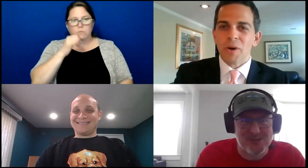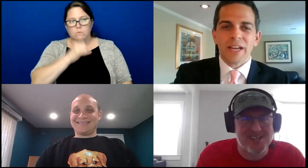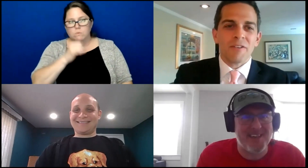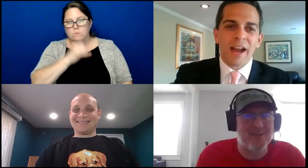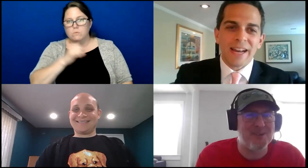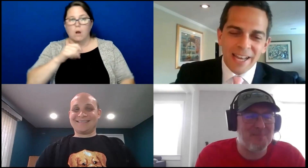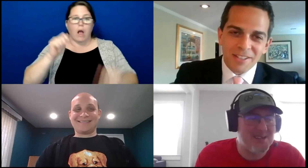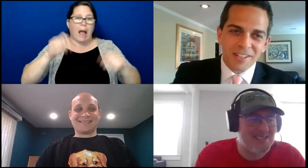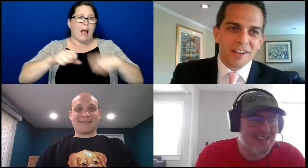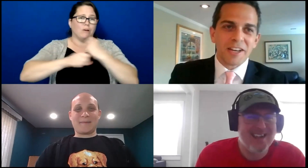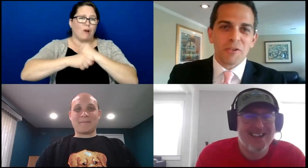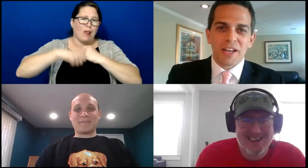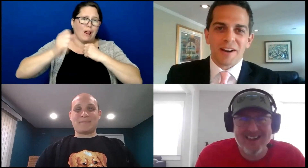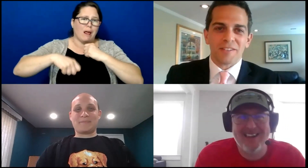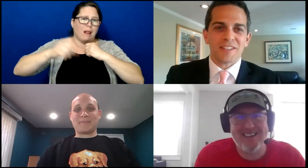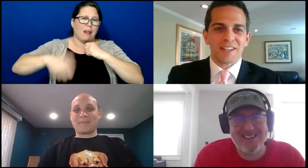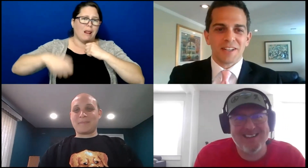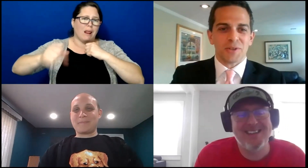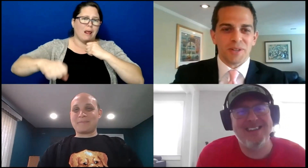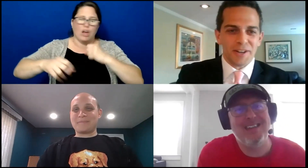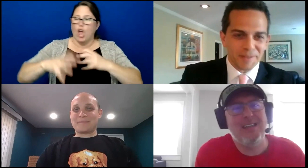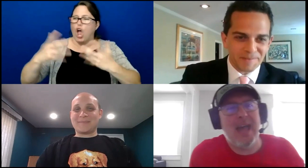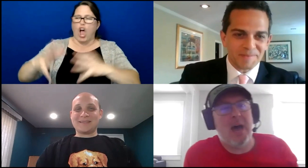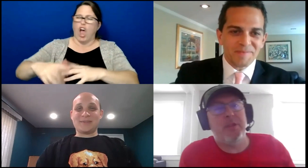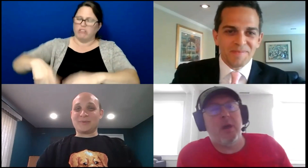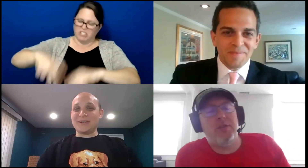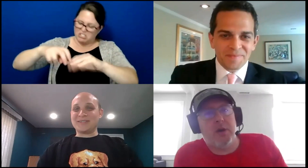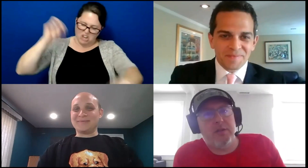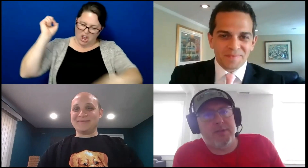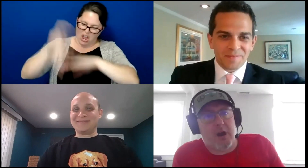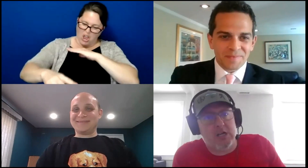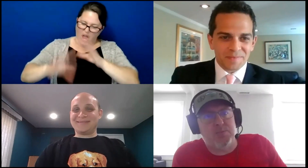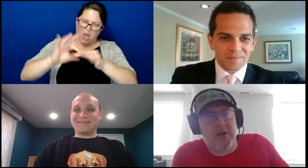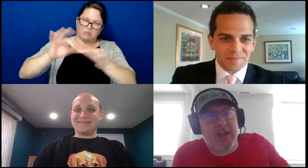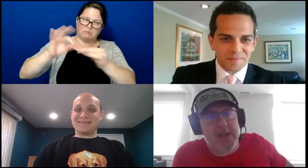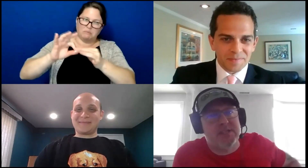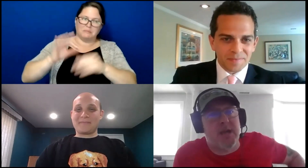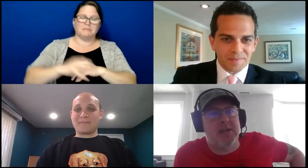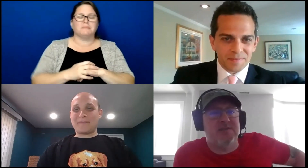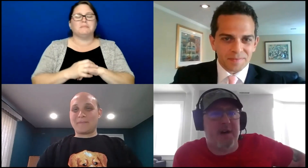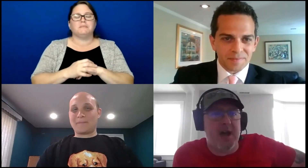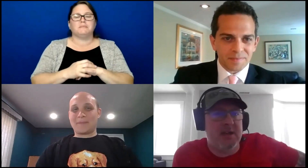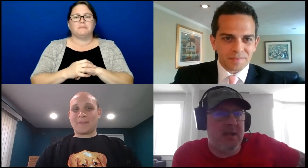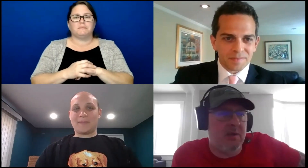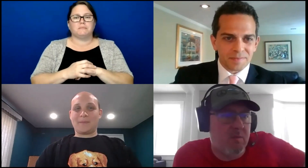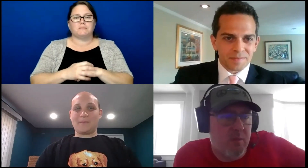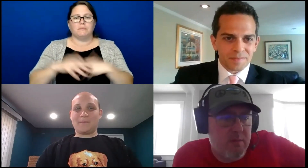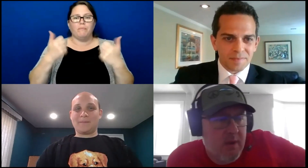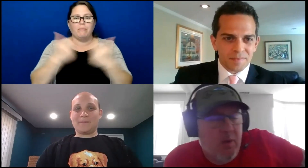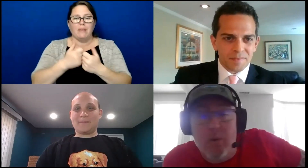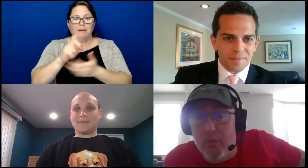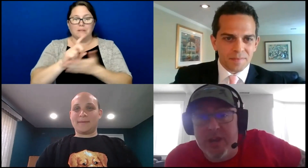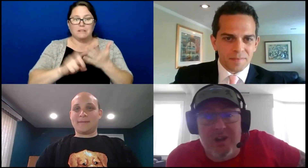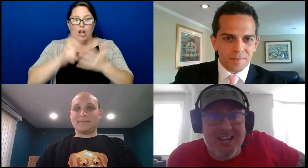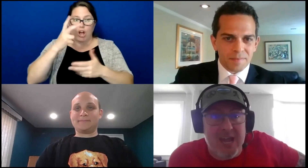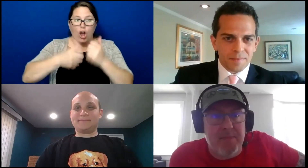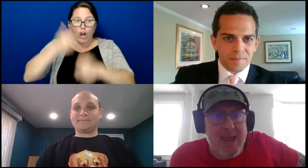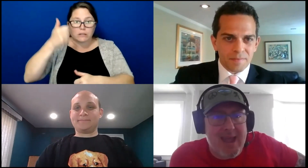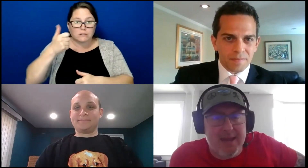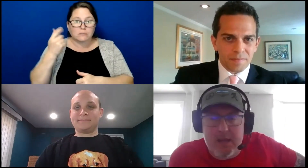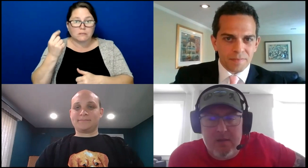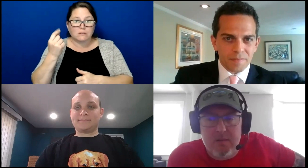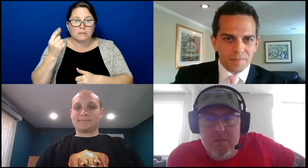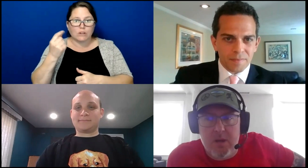spend hours. We're getting right down to the nitty gritty here. Let's get into it. Yeah, I mean, the hardest part of game design is finding what we call a